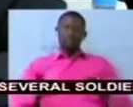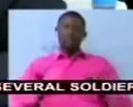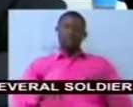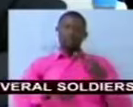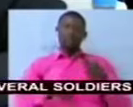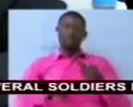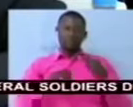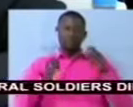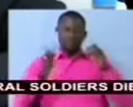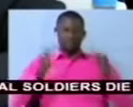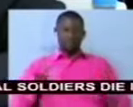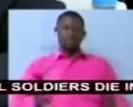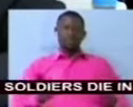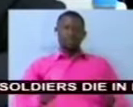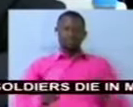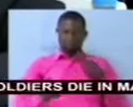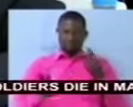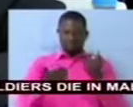as follows.